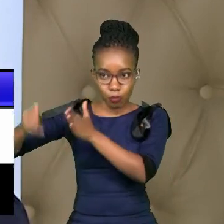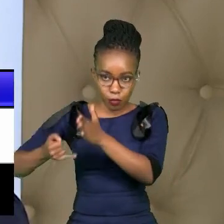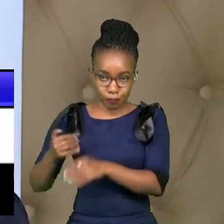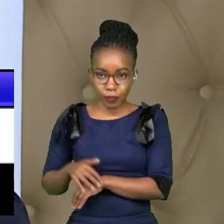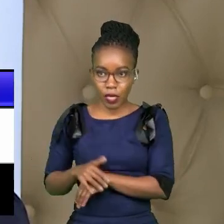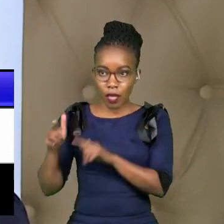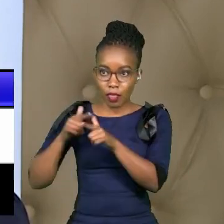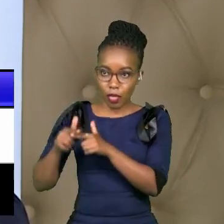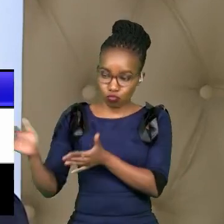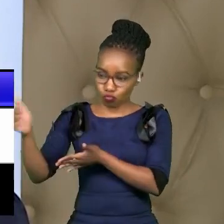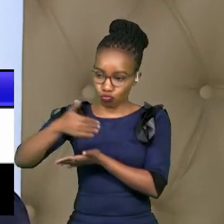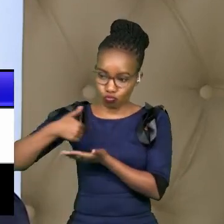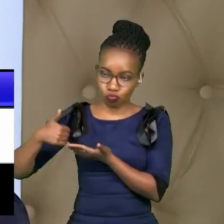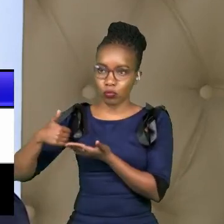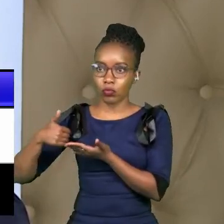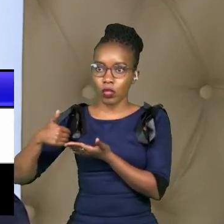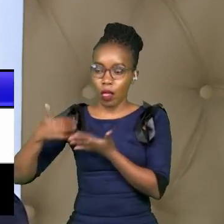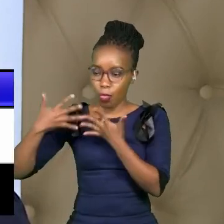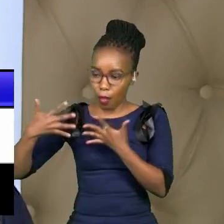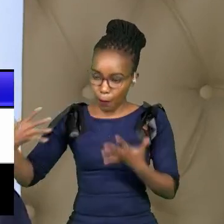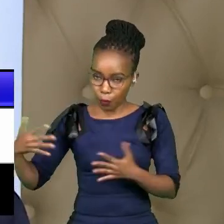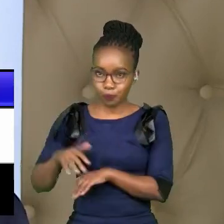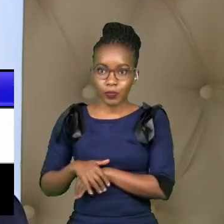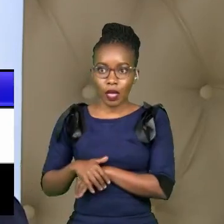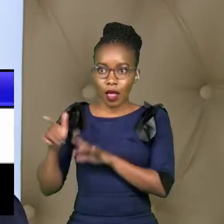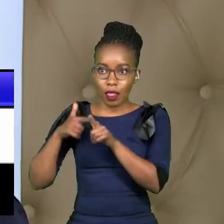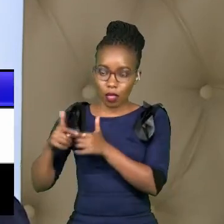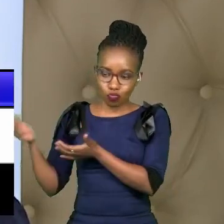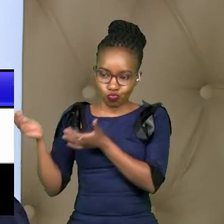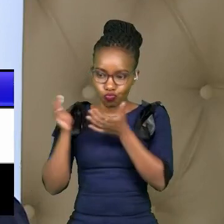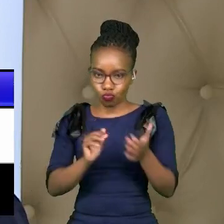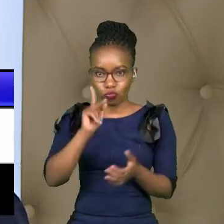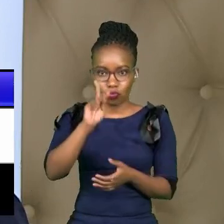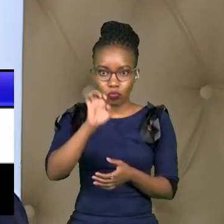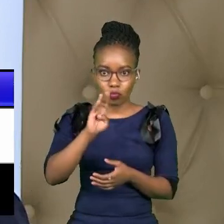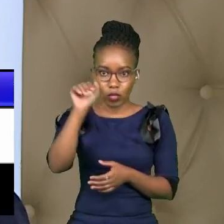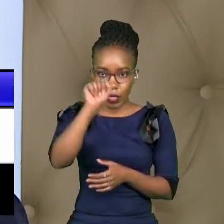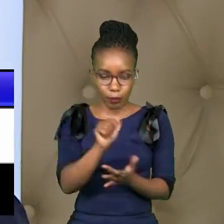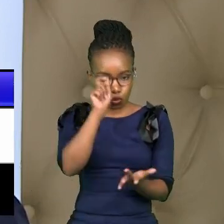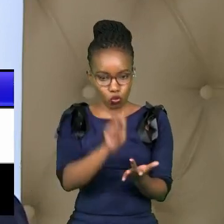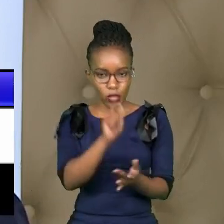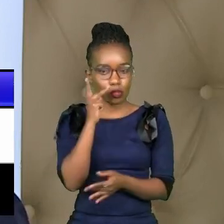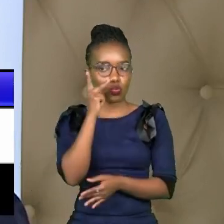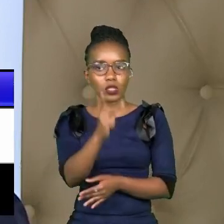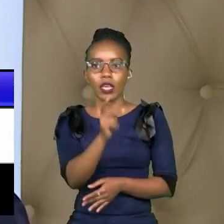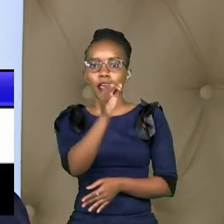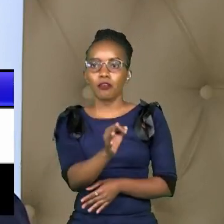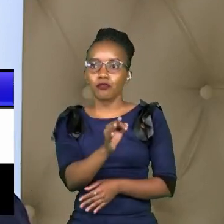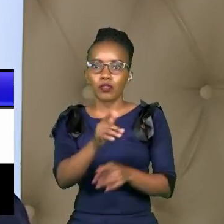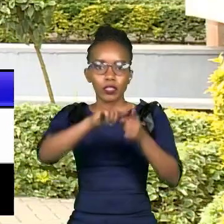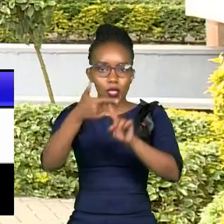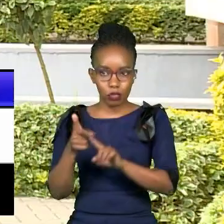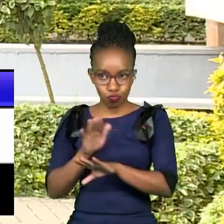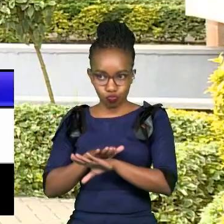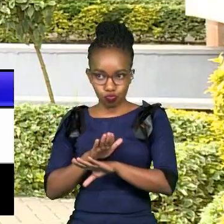premises, they collect samples of those products, and they are brought to KEBS for testing, to check whether they're in conformity to the relevant Kenya